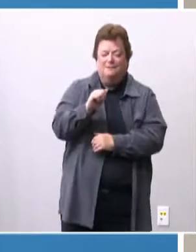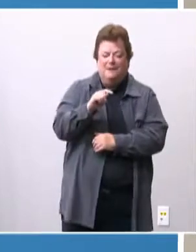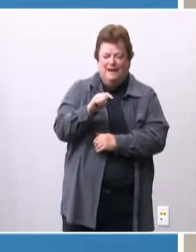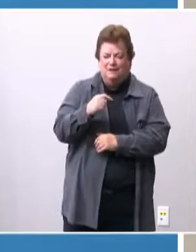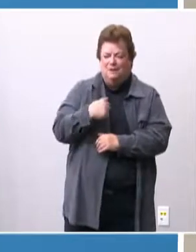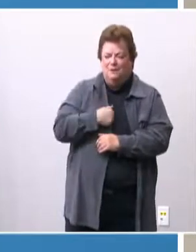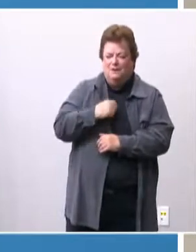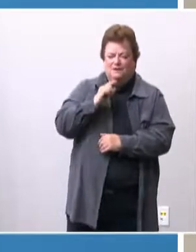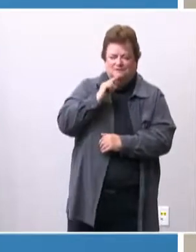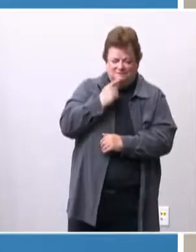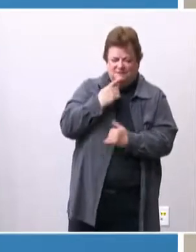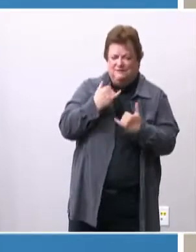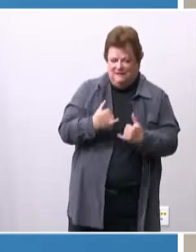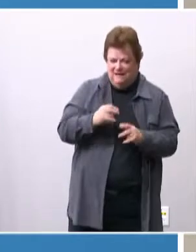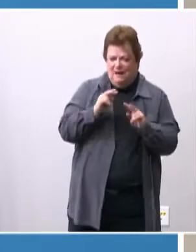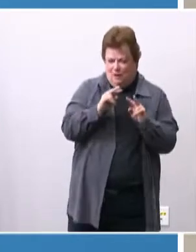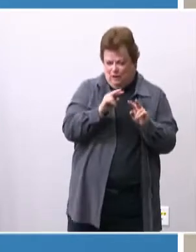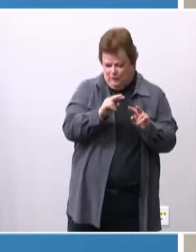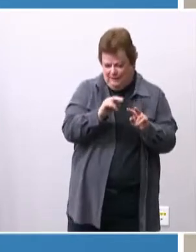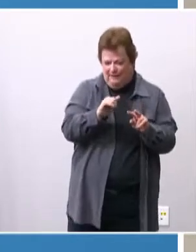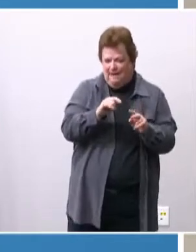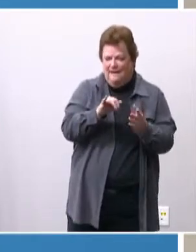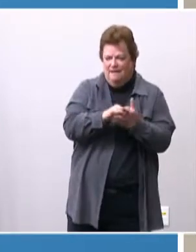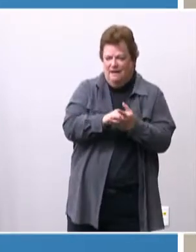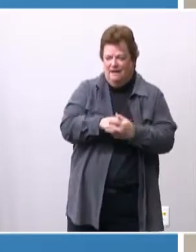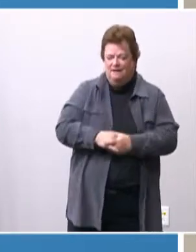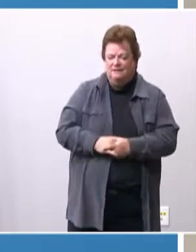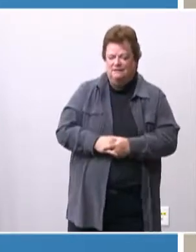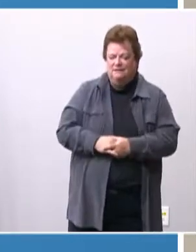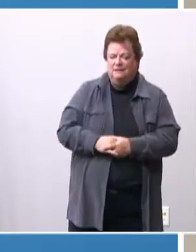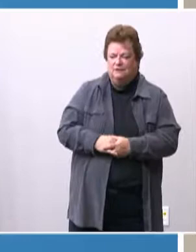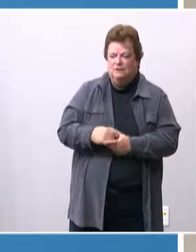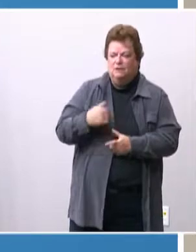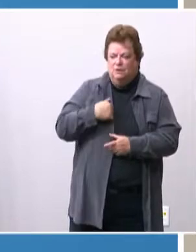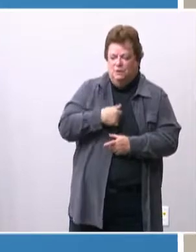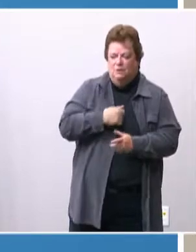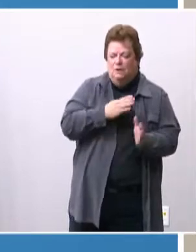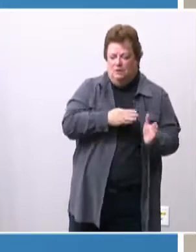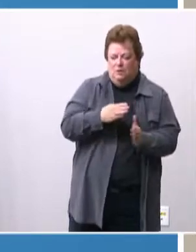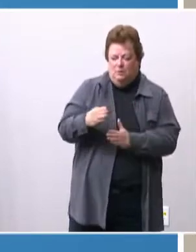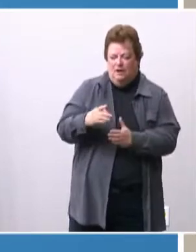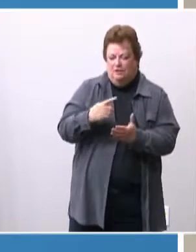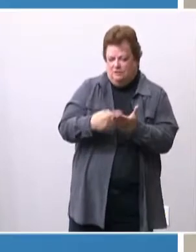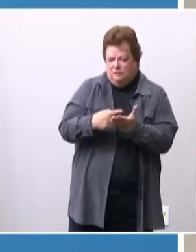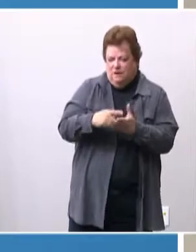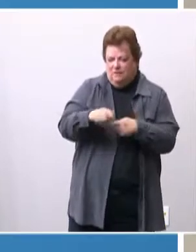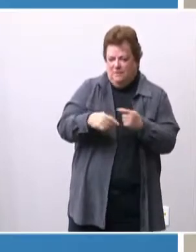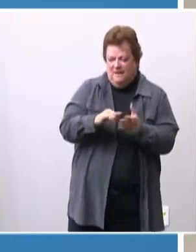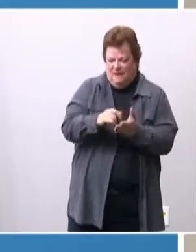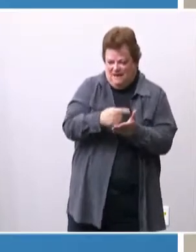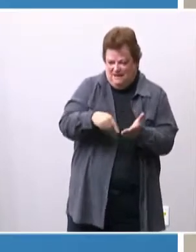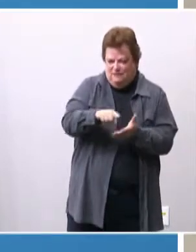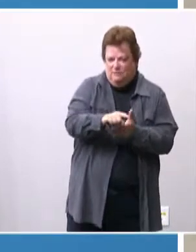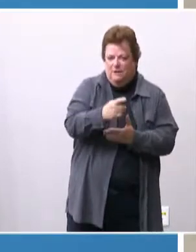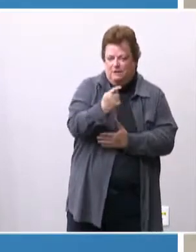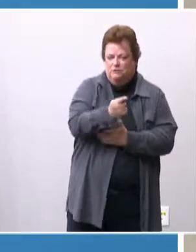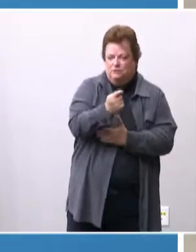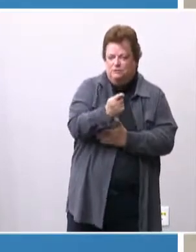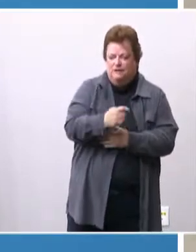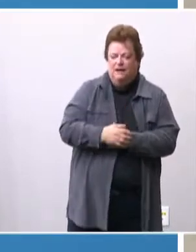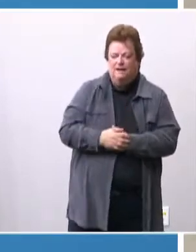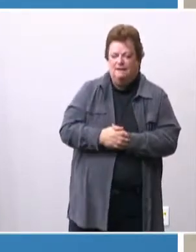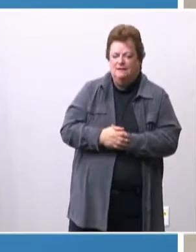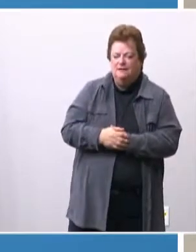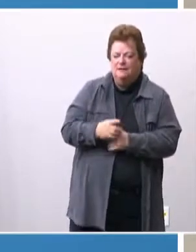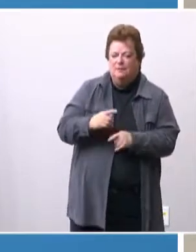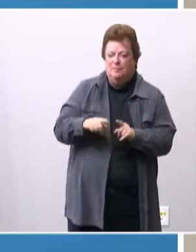seriously looking at that, and we'll be prepared to talk about it next Tuesday. But I think, when we